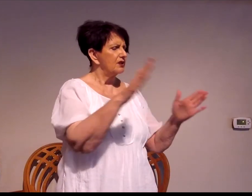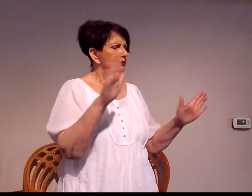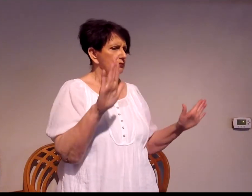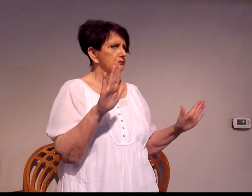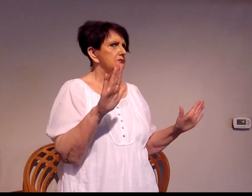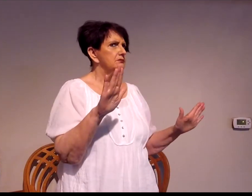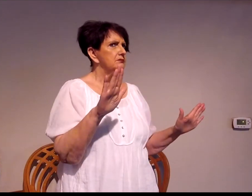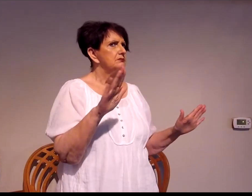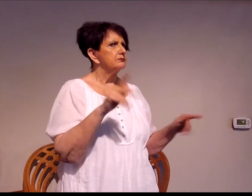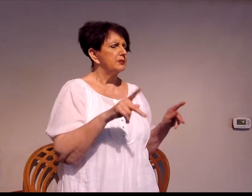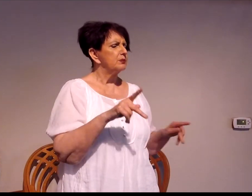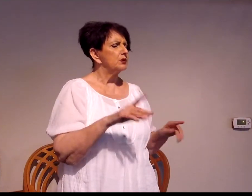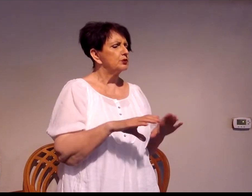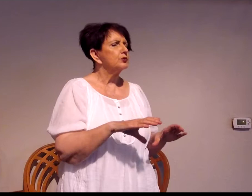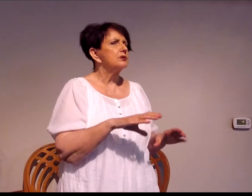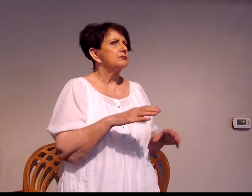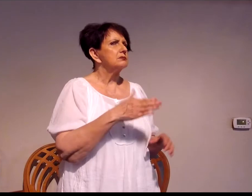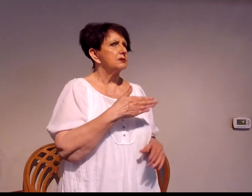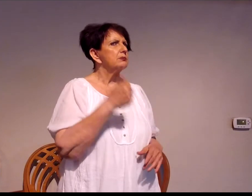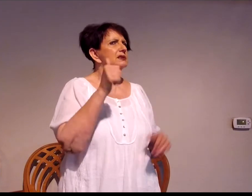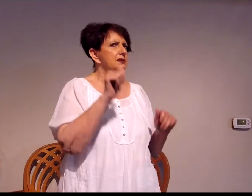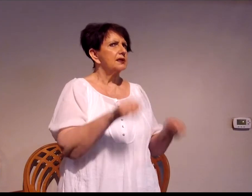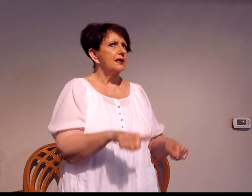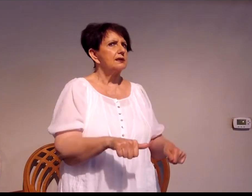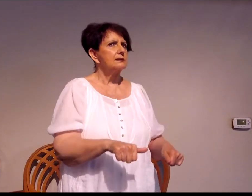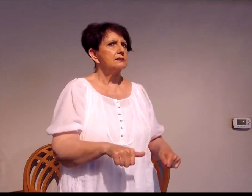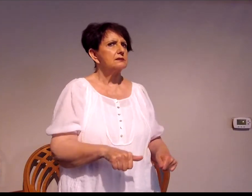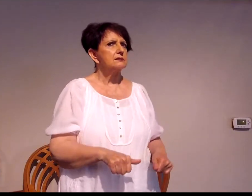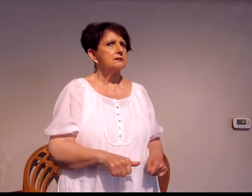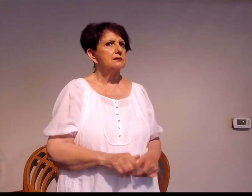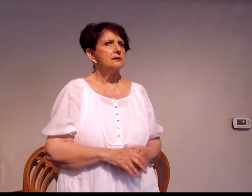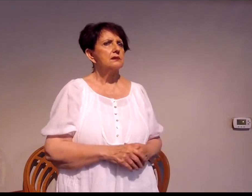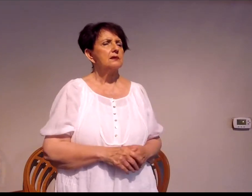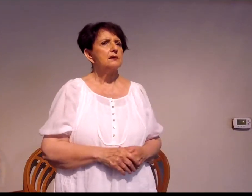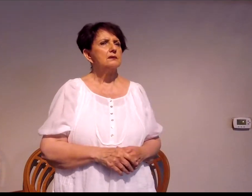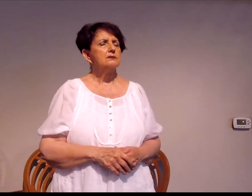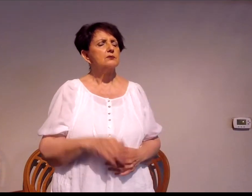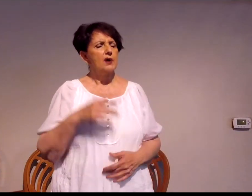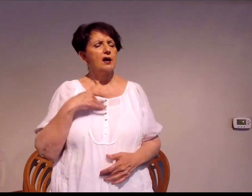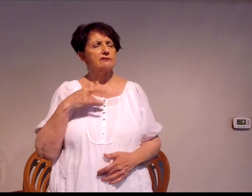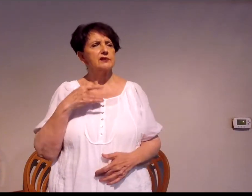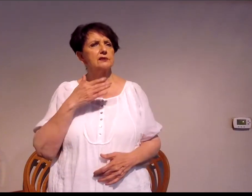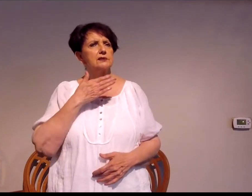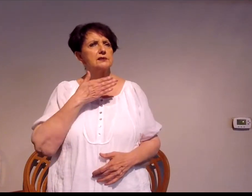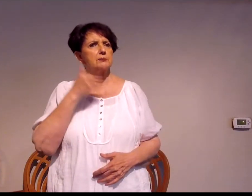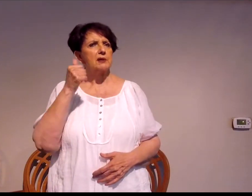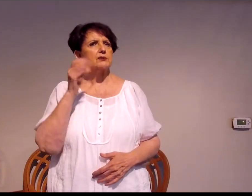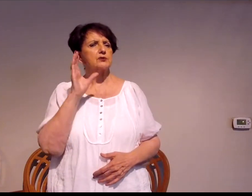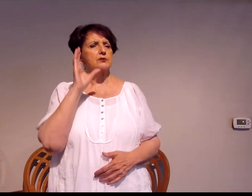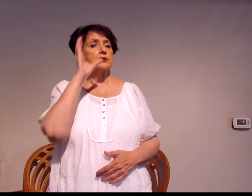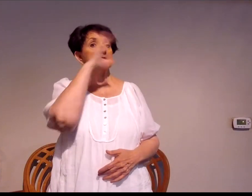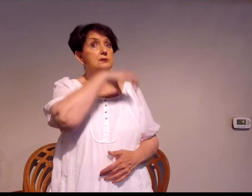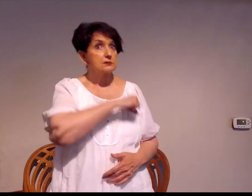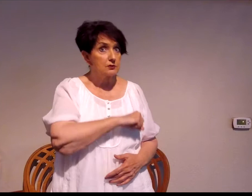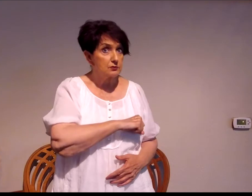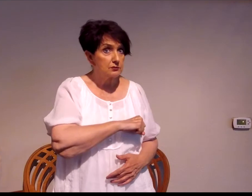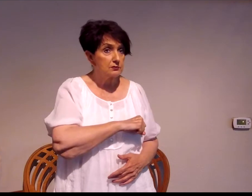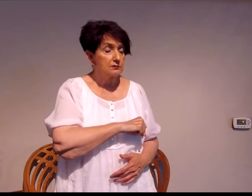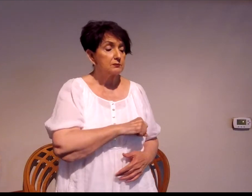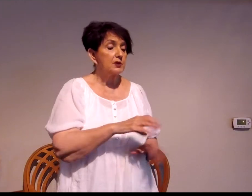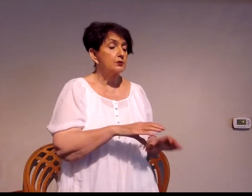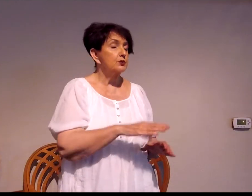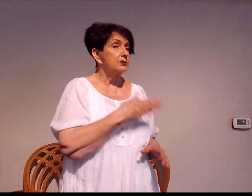can? And he said, well, I feel it's better to assume that people are doing their